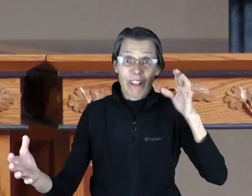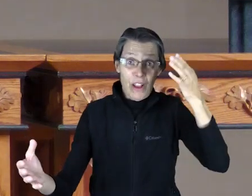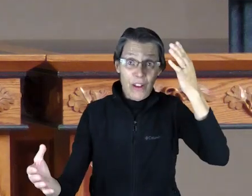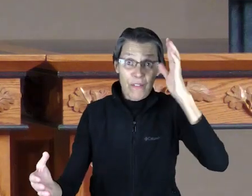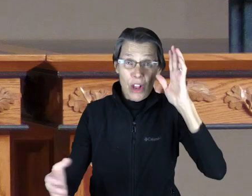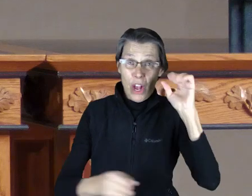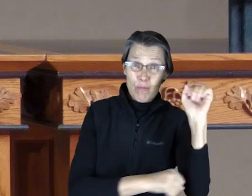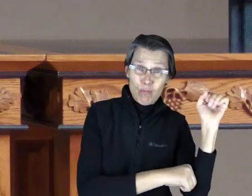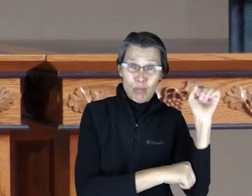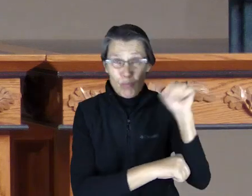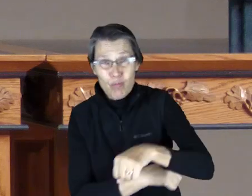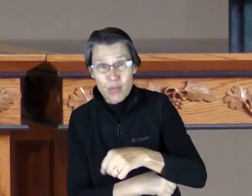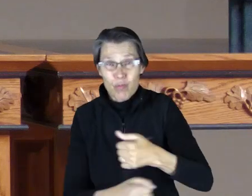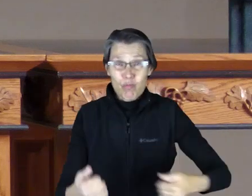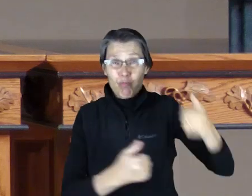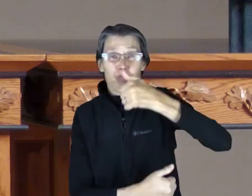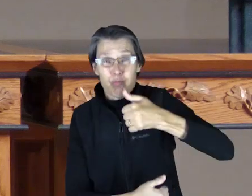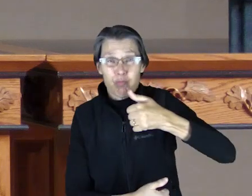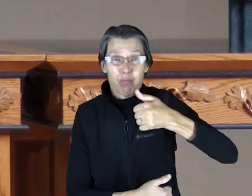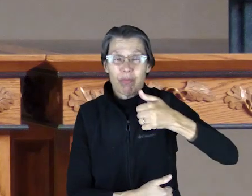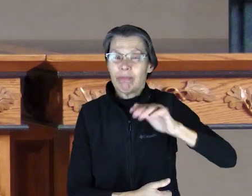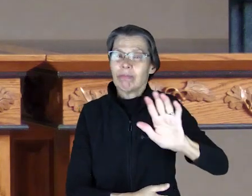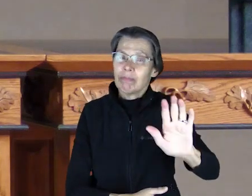who will wash the disciples' feet,